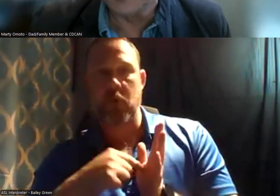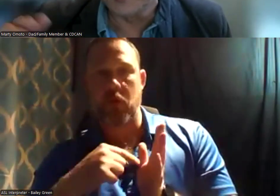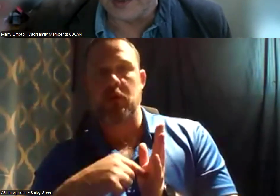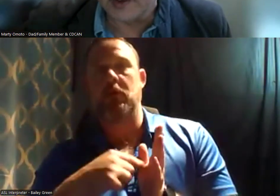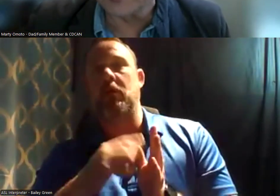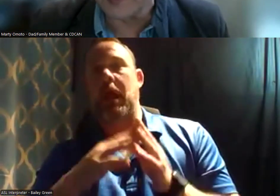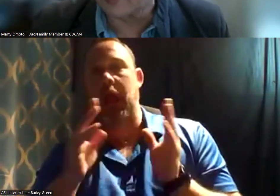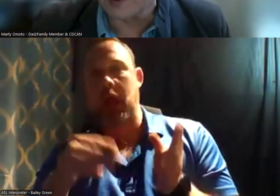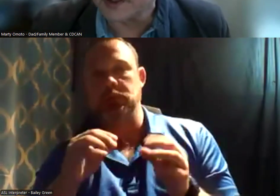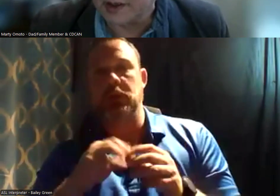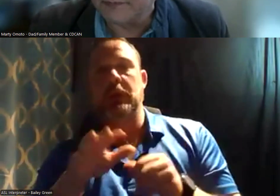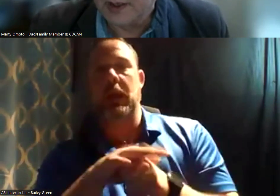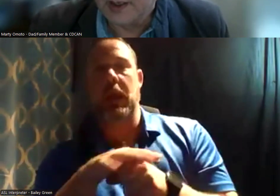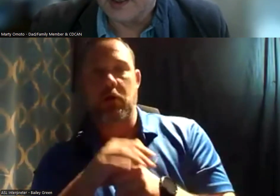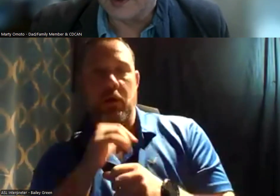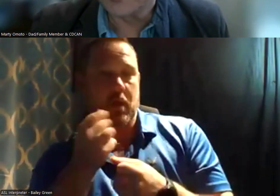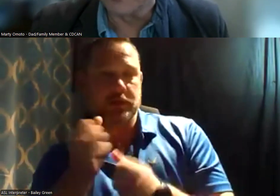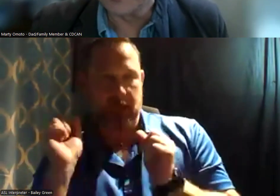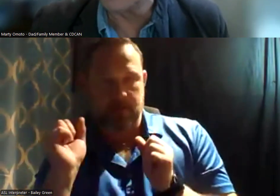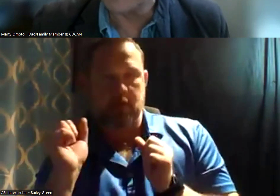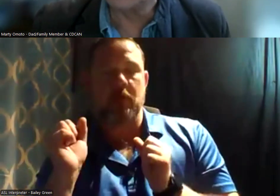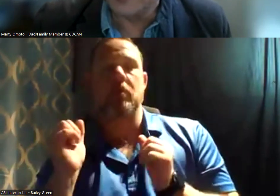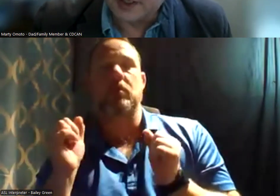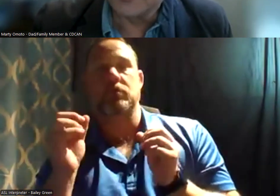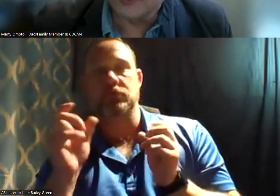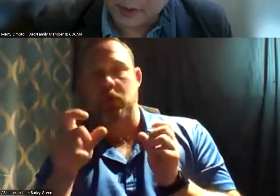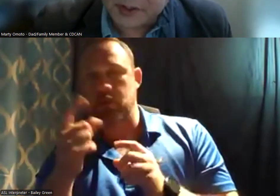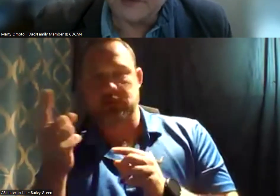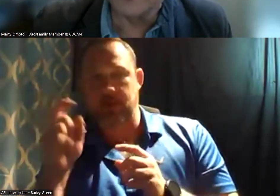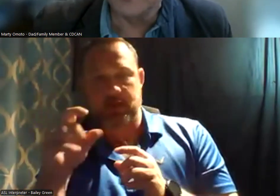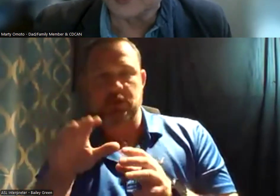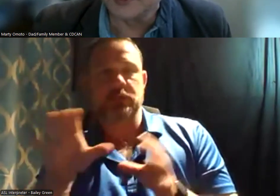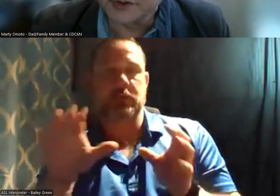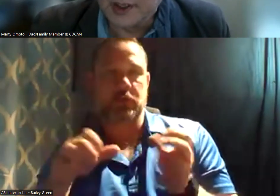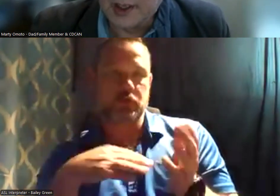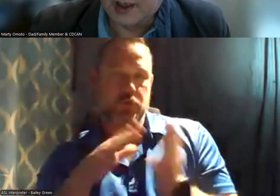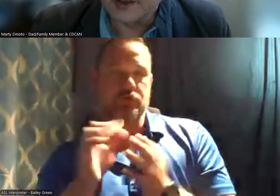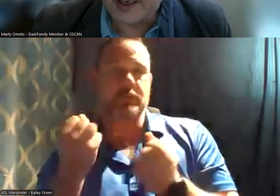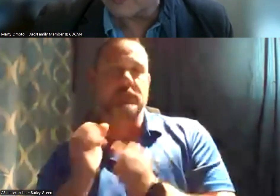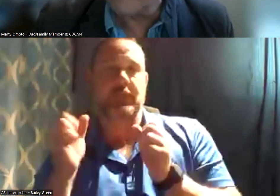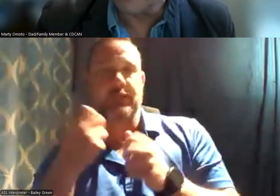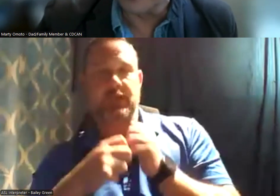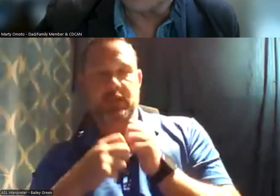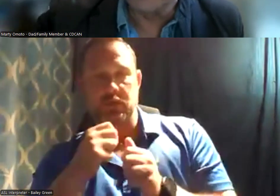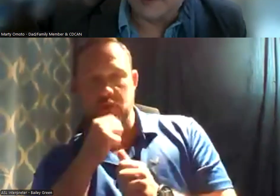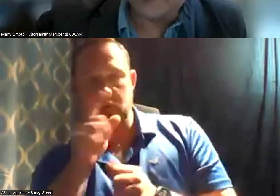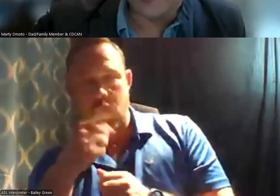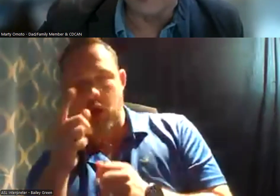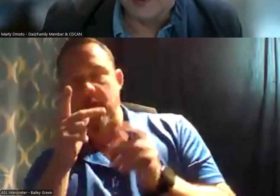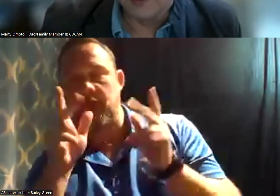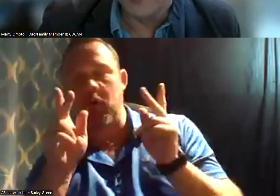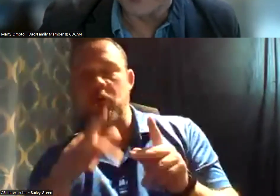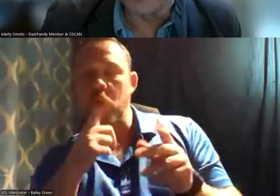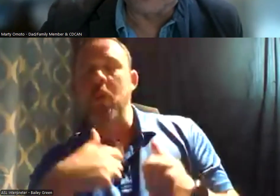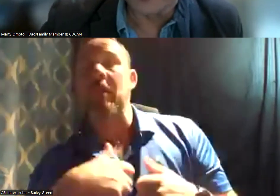is put in areas that are not safe. And so something has to be done to address safety issues, not only for the person who lives